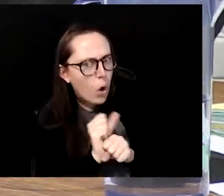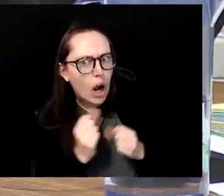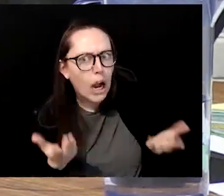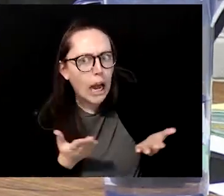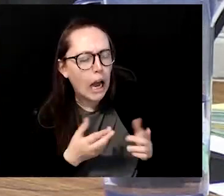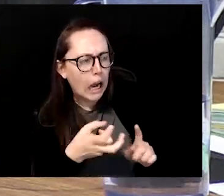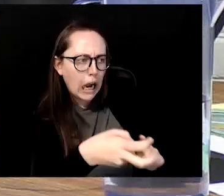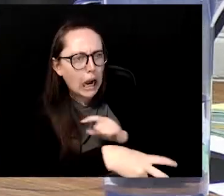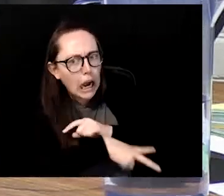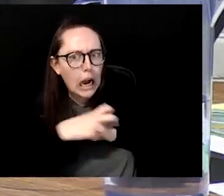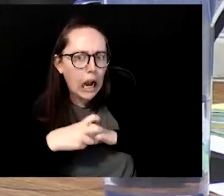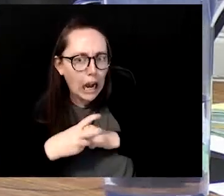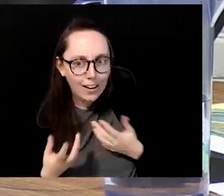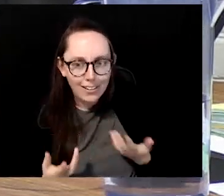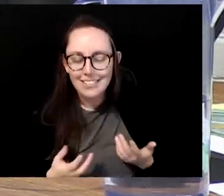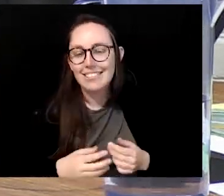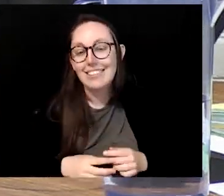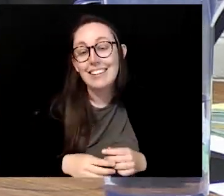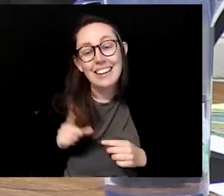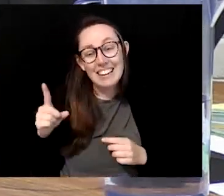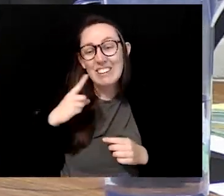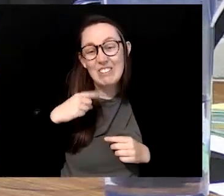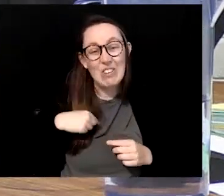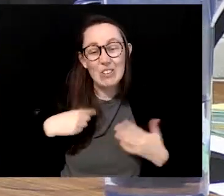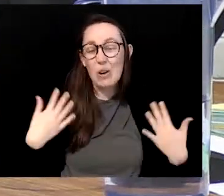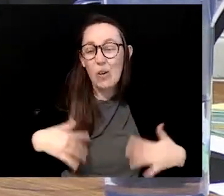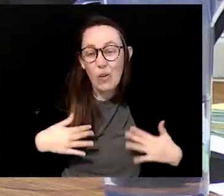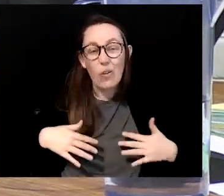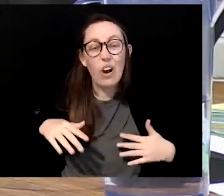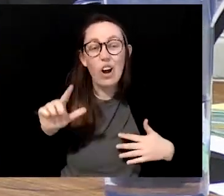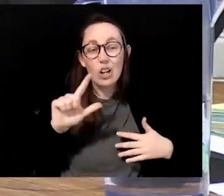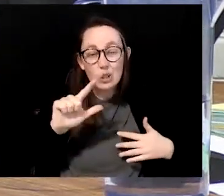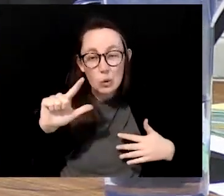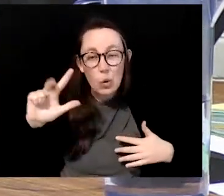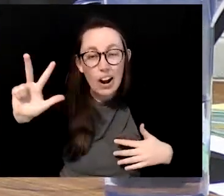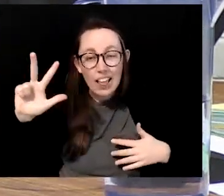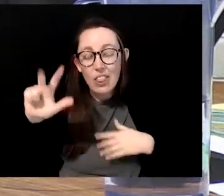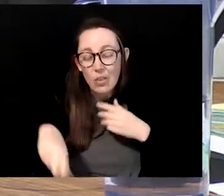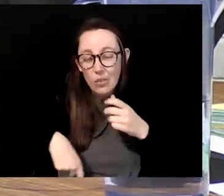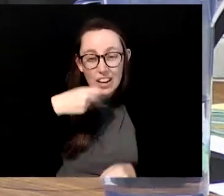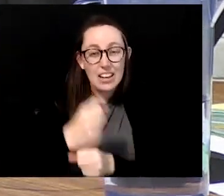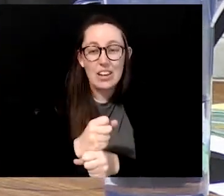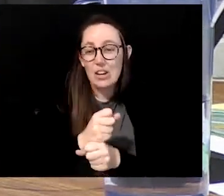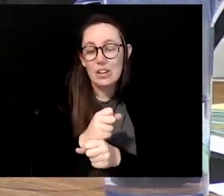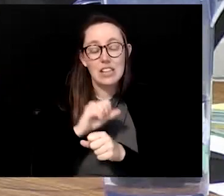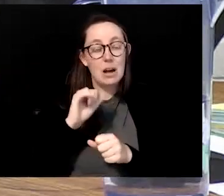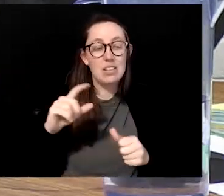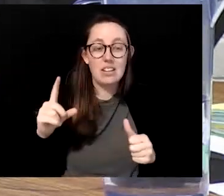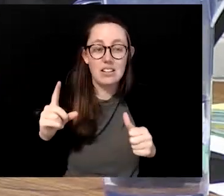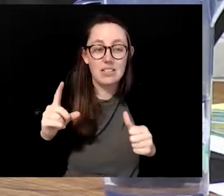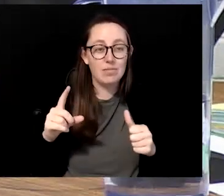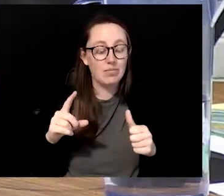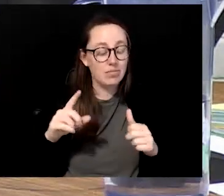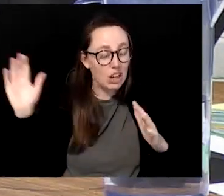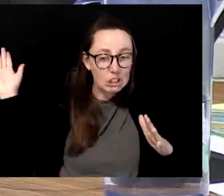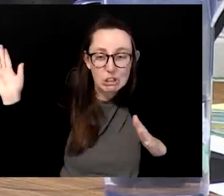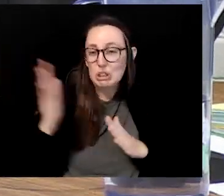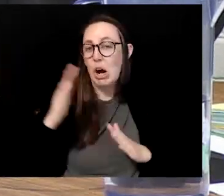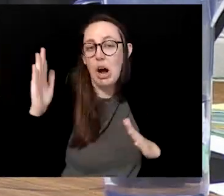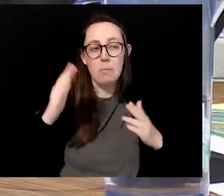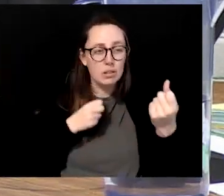that in 23 years he's never had a community that has been as accommodating and supportive as Brattleboro